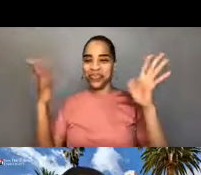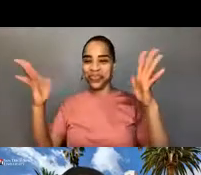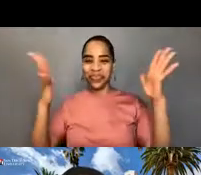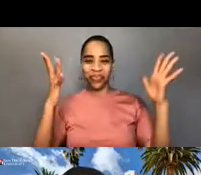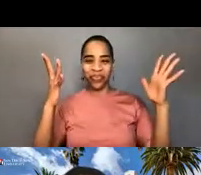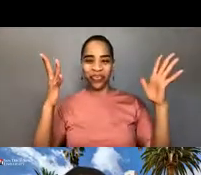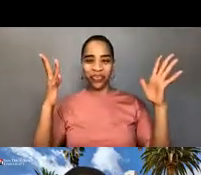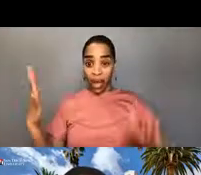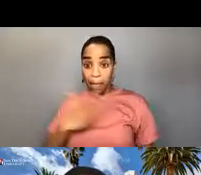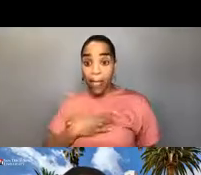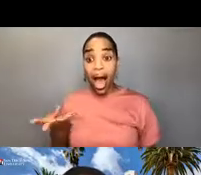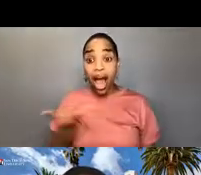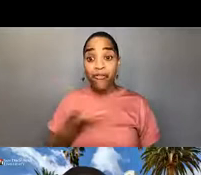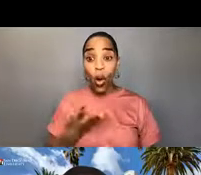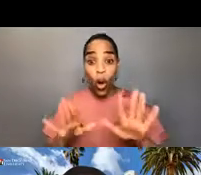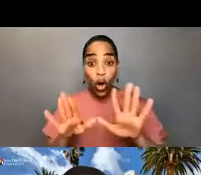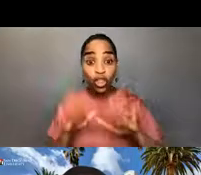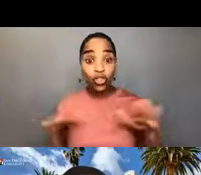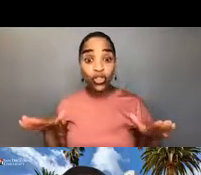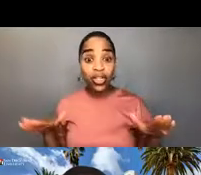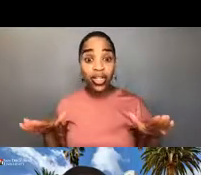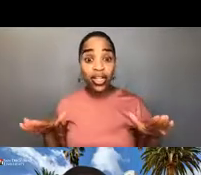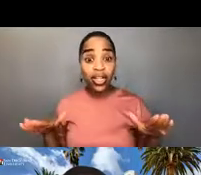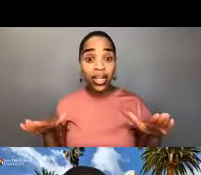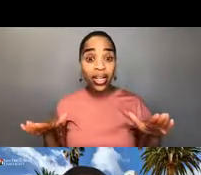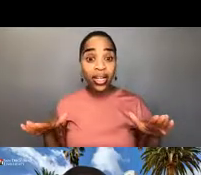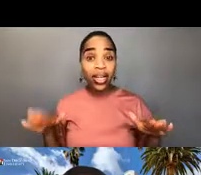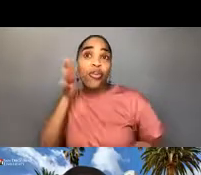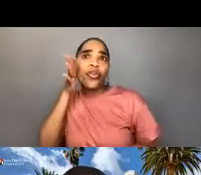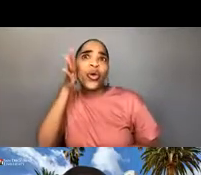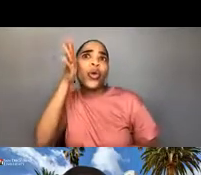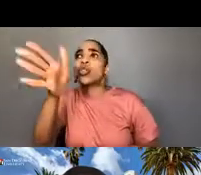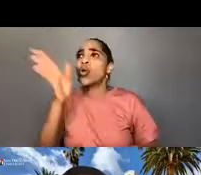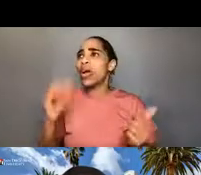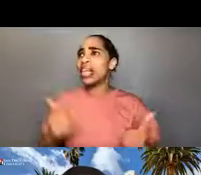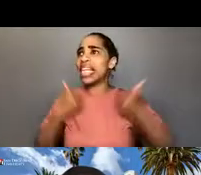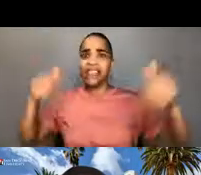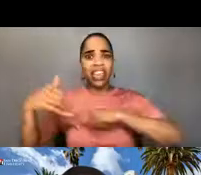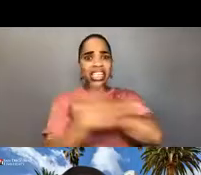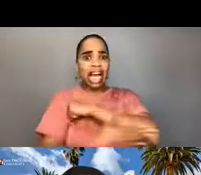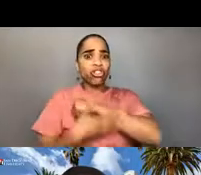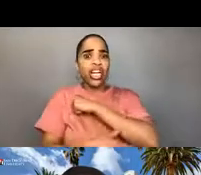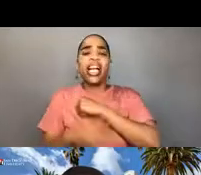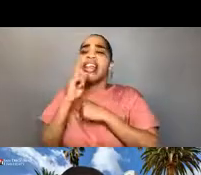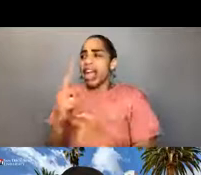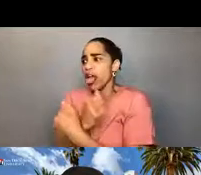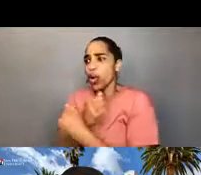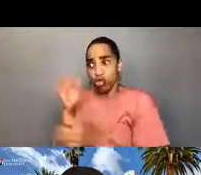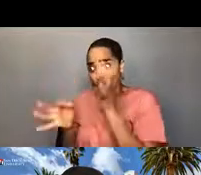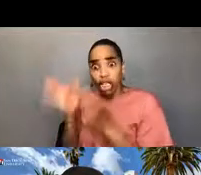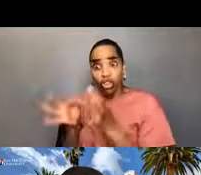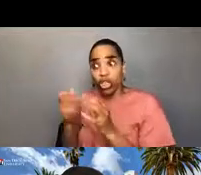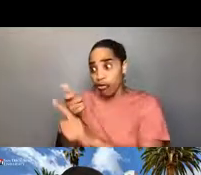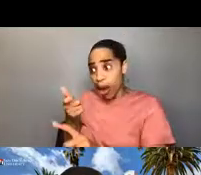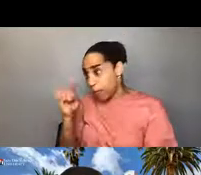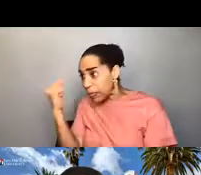My poor little children will one day live in a nation where they will not be judged by the color of their